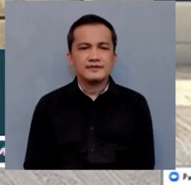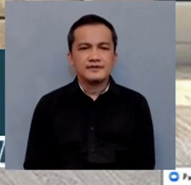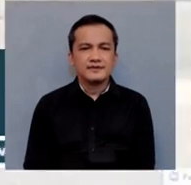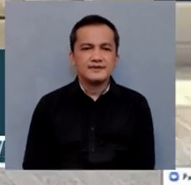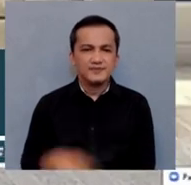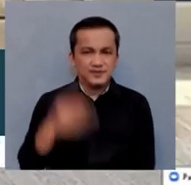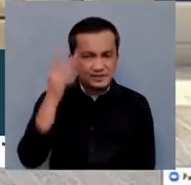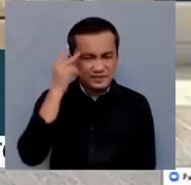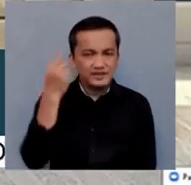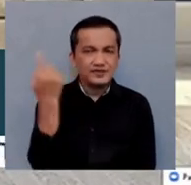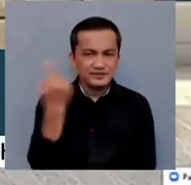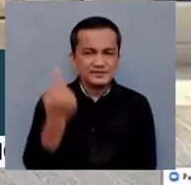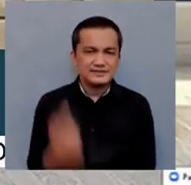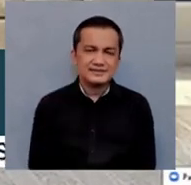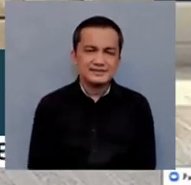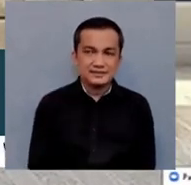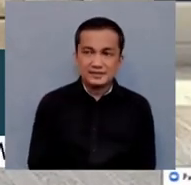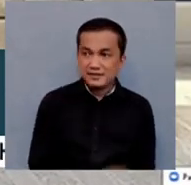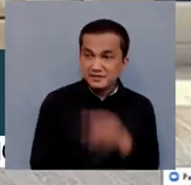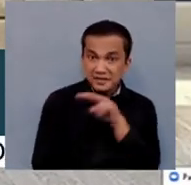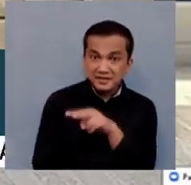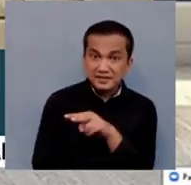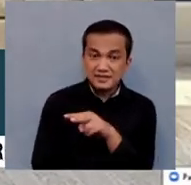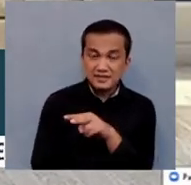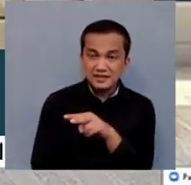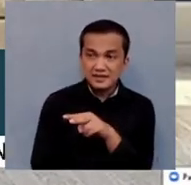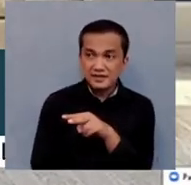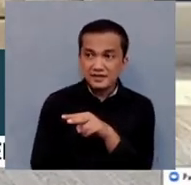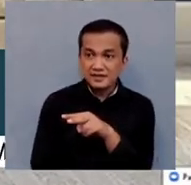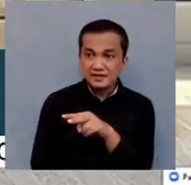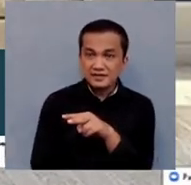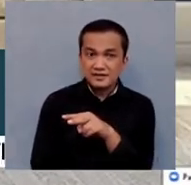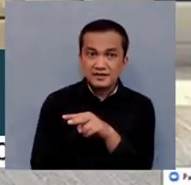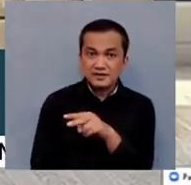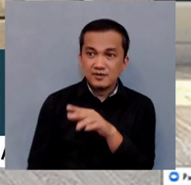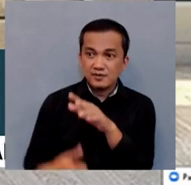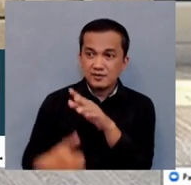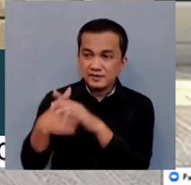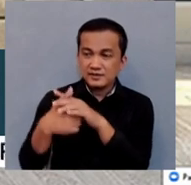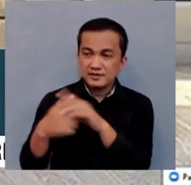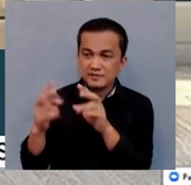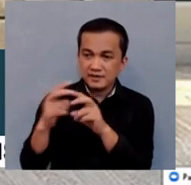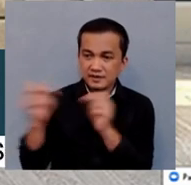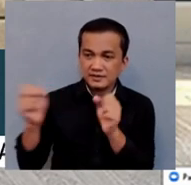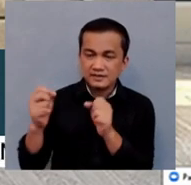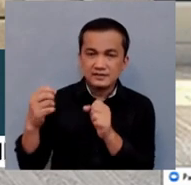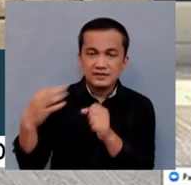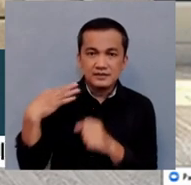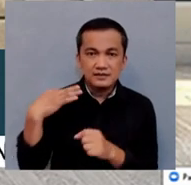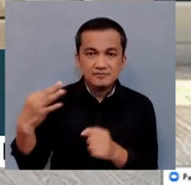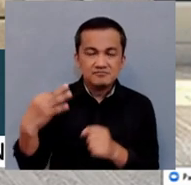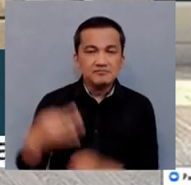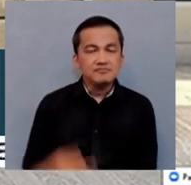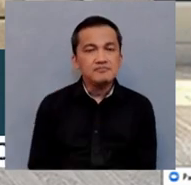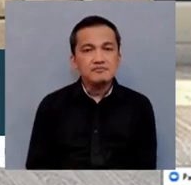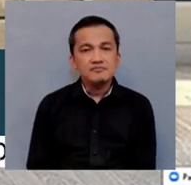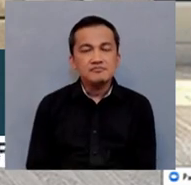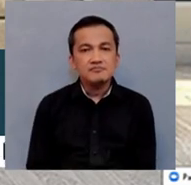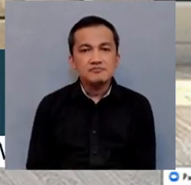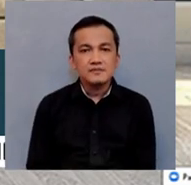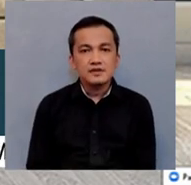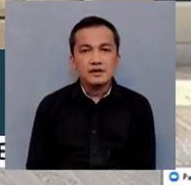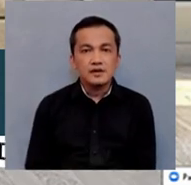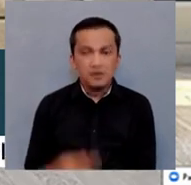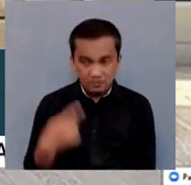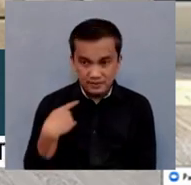pang-politika lang yun. Makikita ko natin, lumabas pa yan sa mga katunggaling kandidato. No? At kung mayroong ganyan